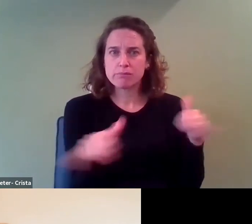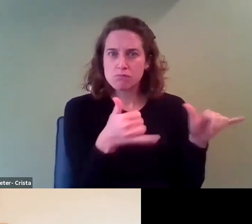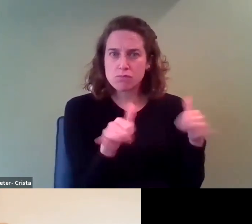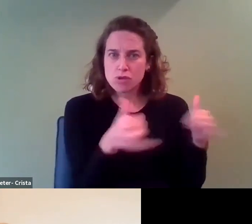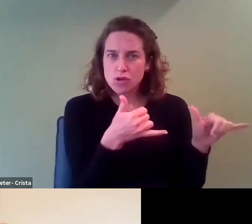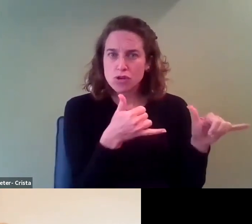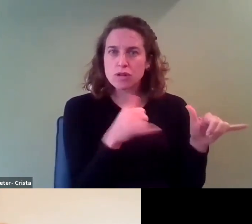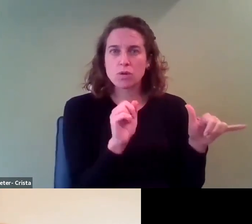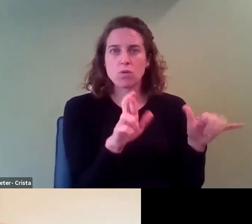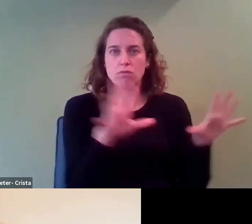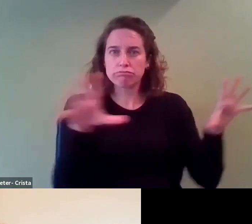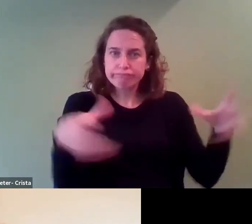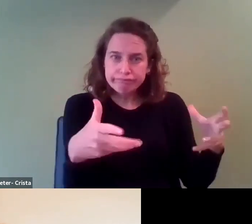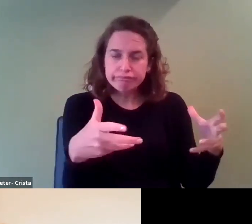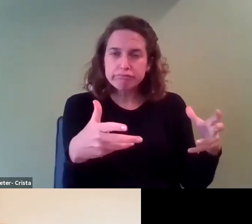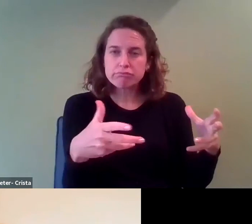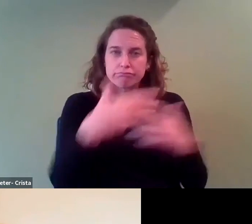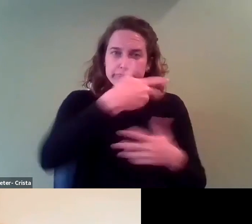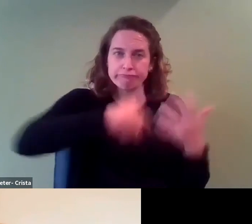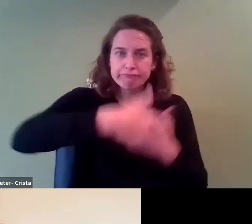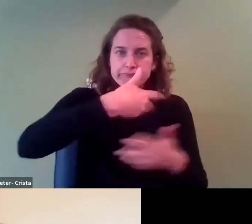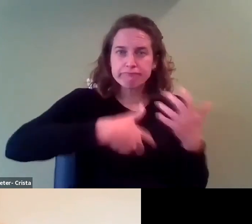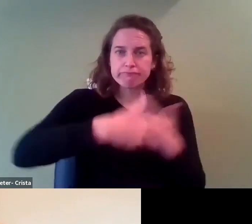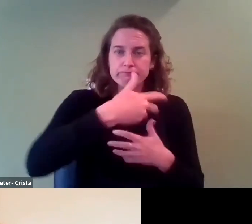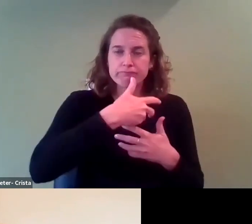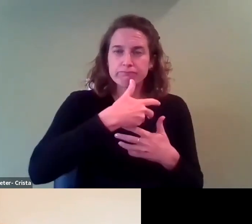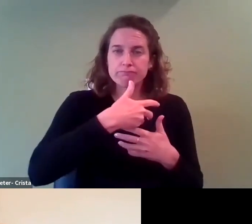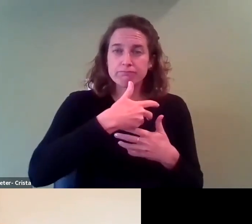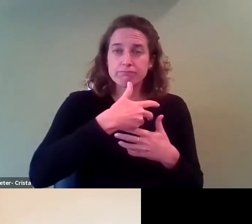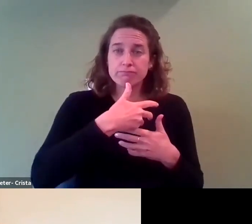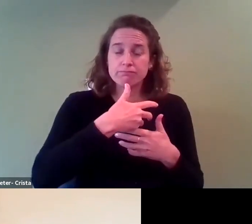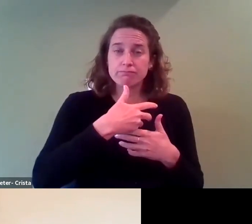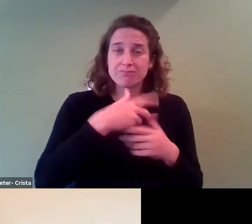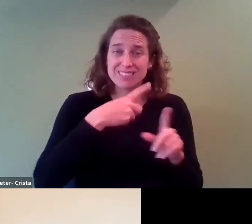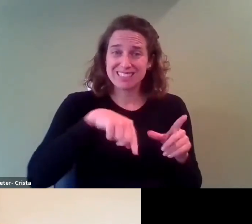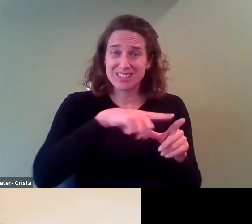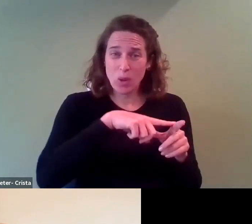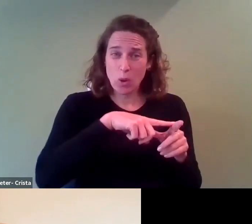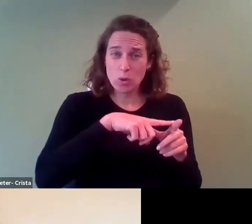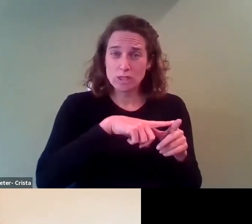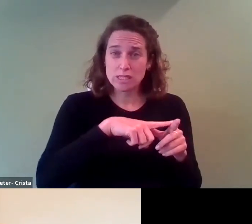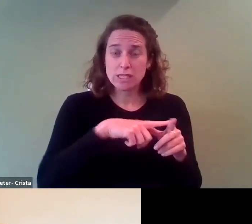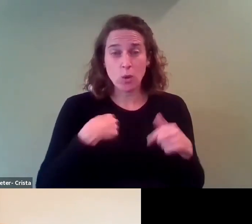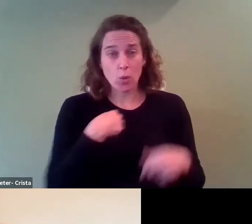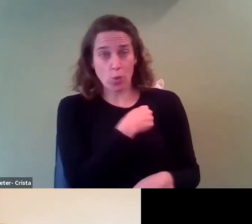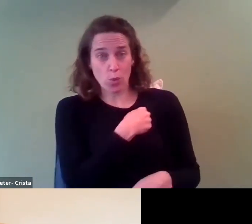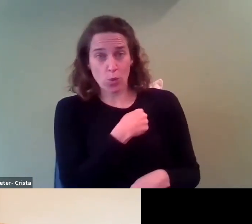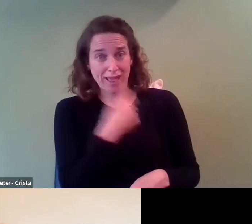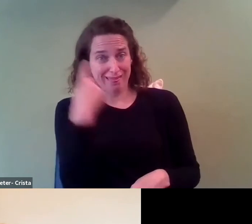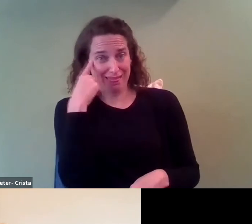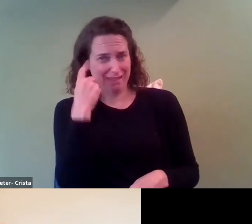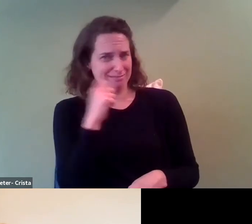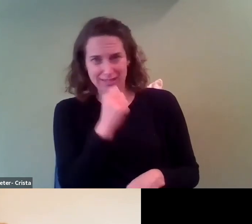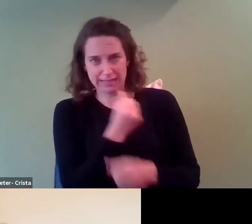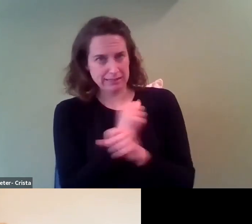those gatherings may or may not be safe as we define that, or as science might